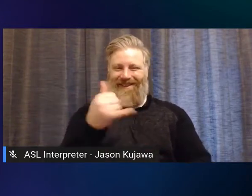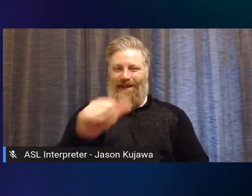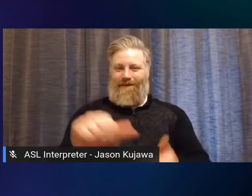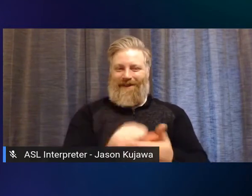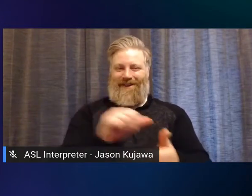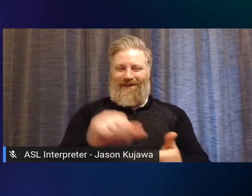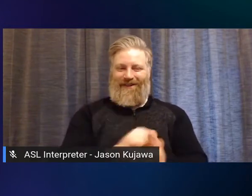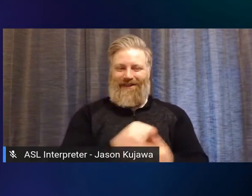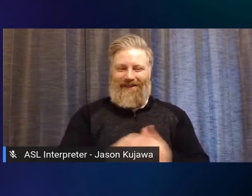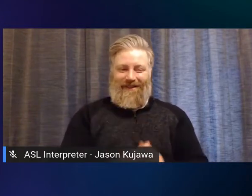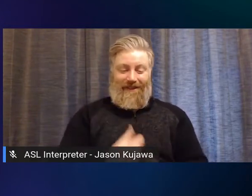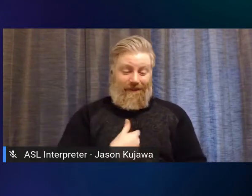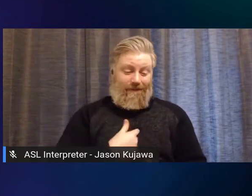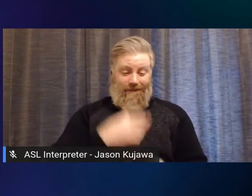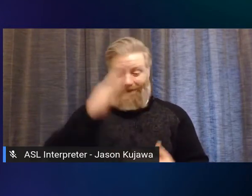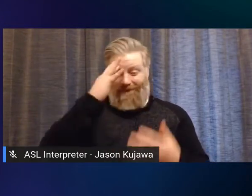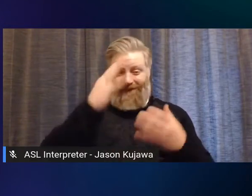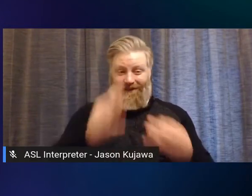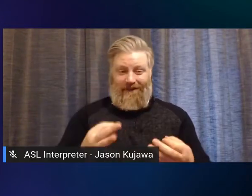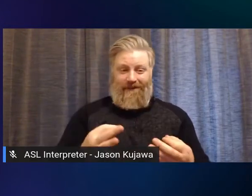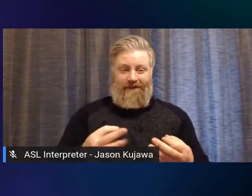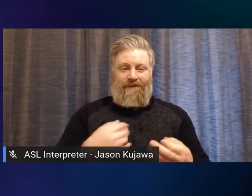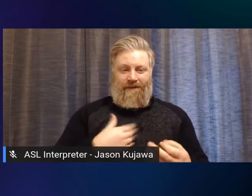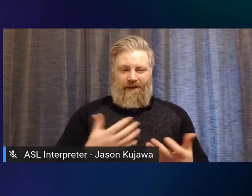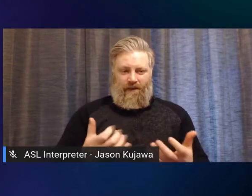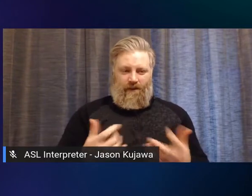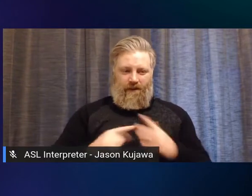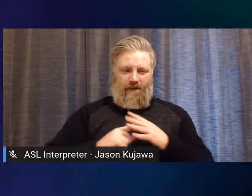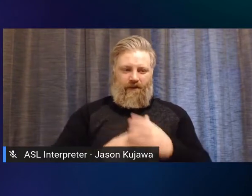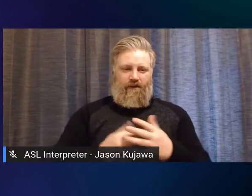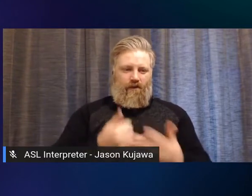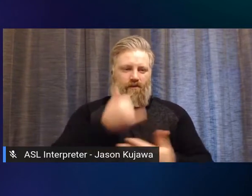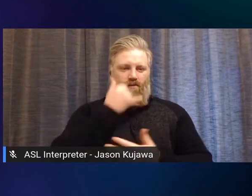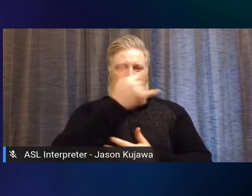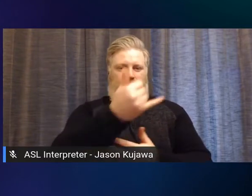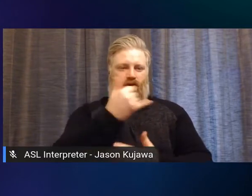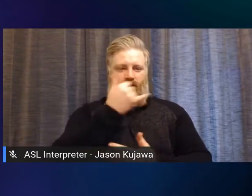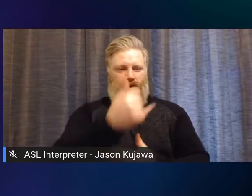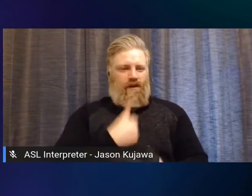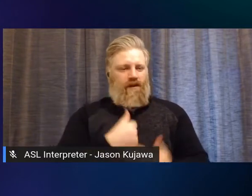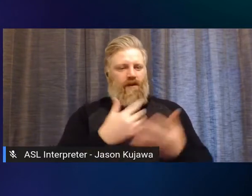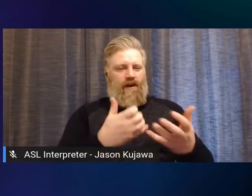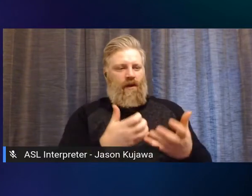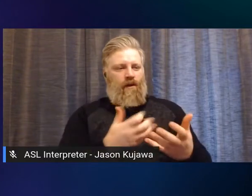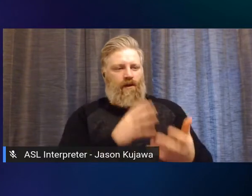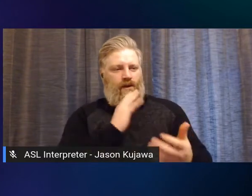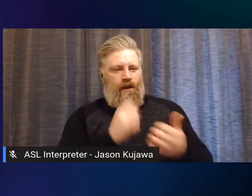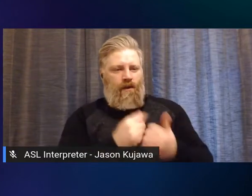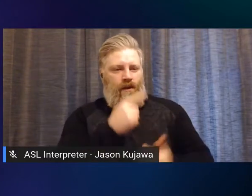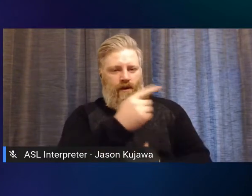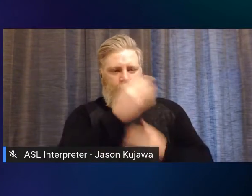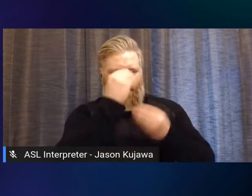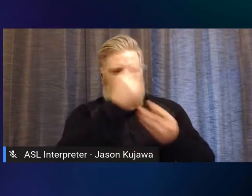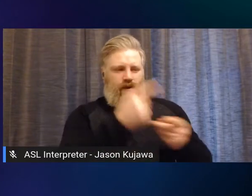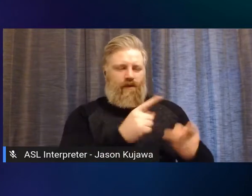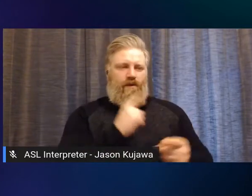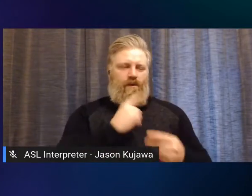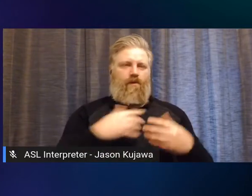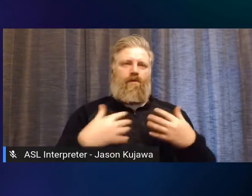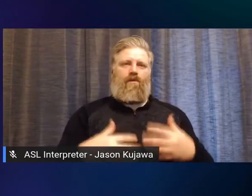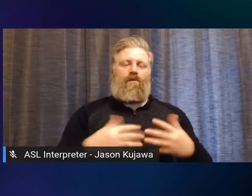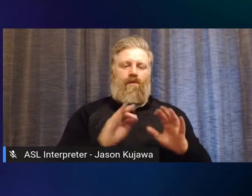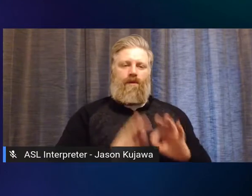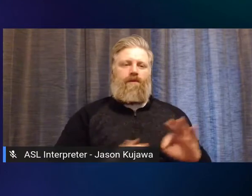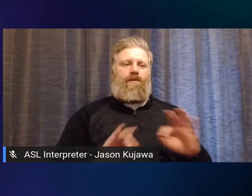And so I decide that I'm going to start calling her because I just want to talk to her and tell her how much she meant to me and see if she would read some of